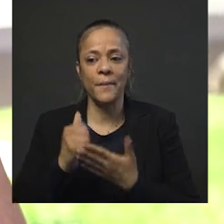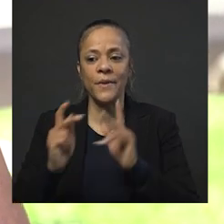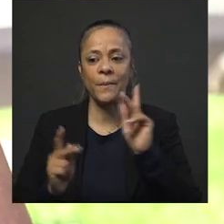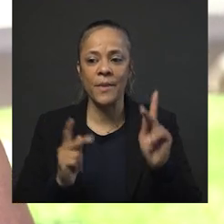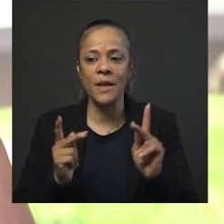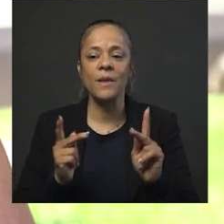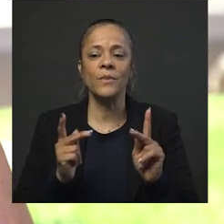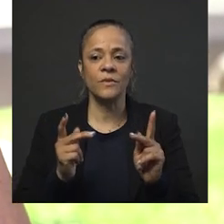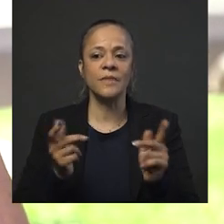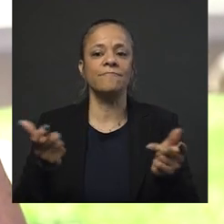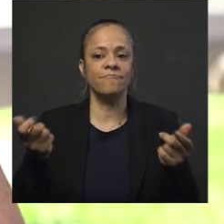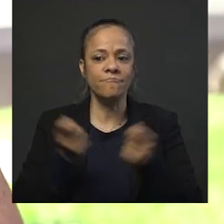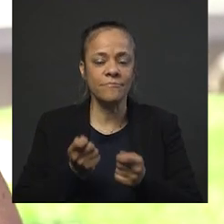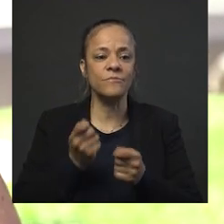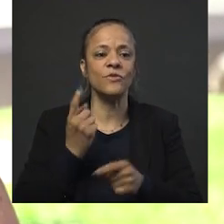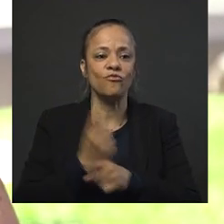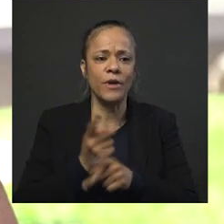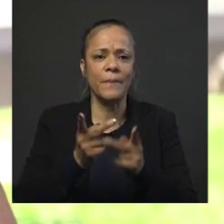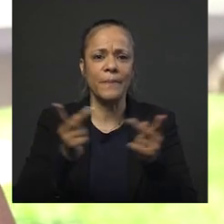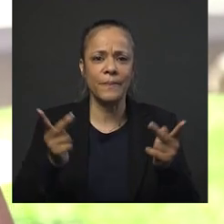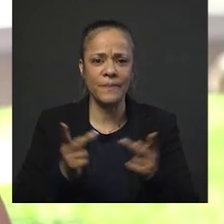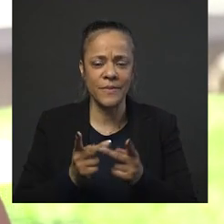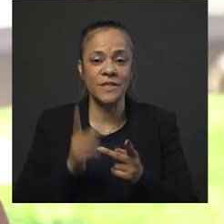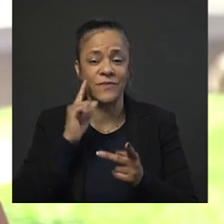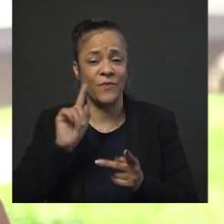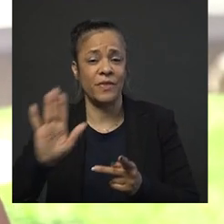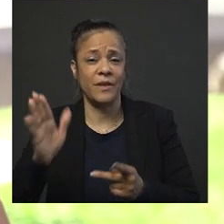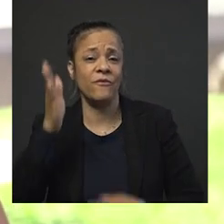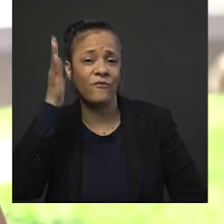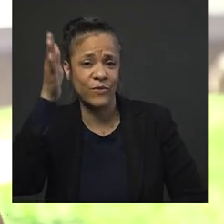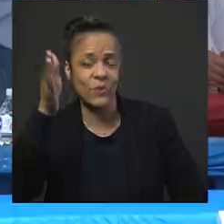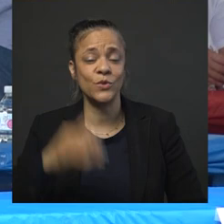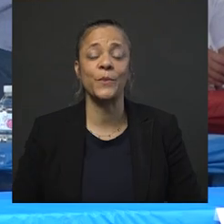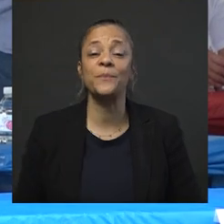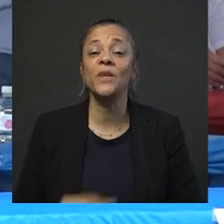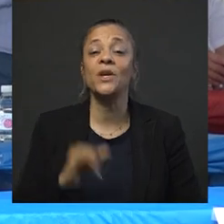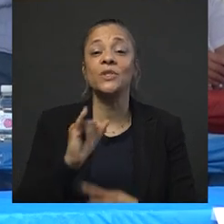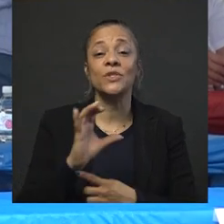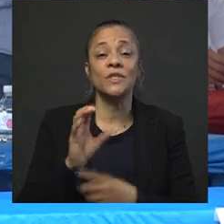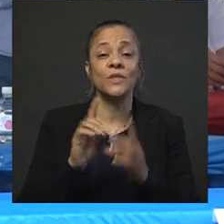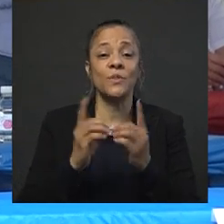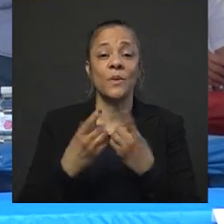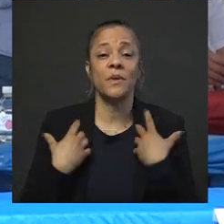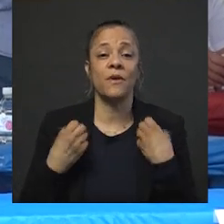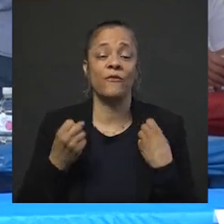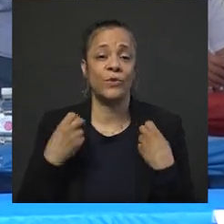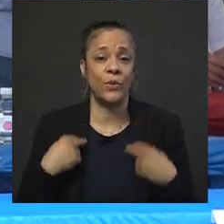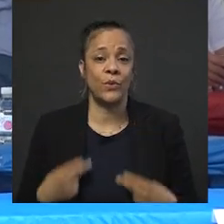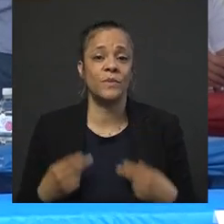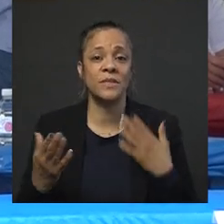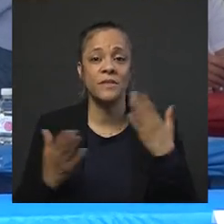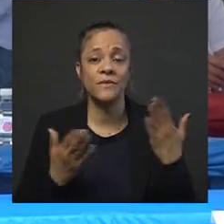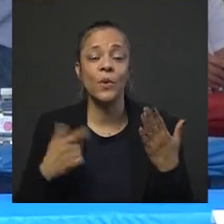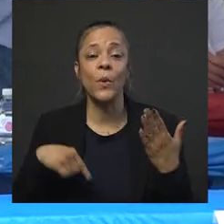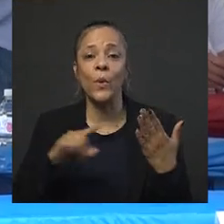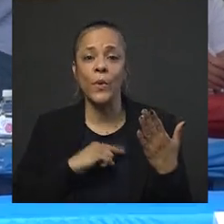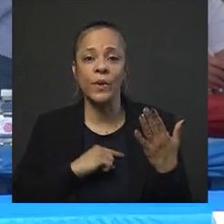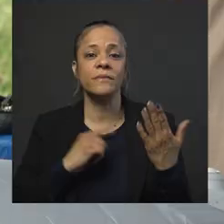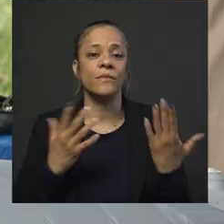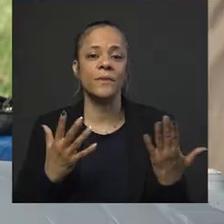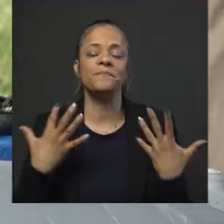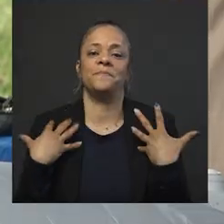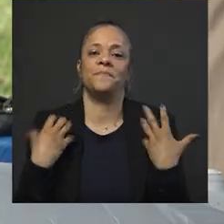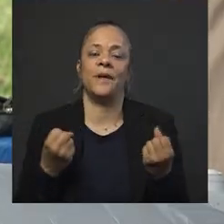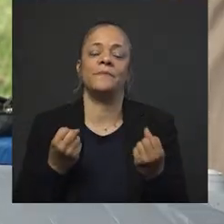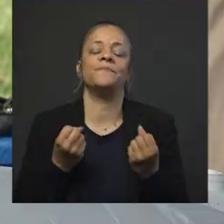you know, get people in the right places to get the kind of help they need for their future. At the Jersey City Department of Health and Human Services,